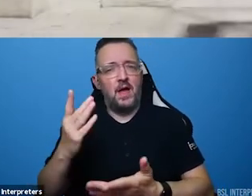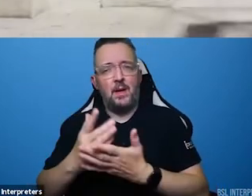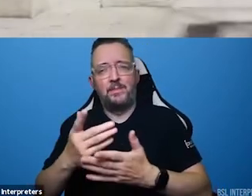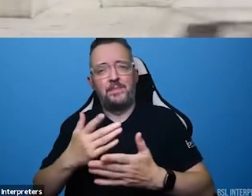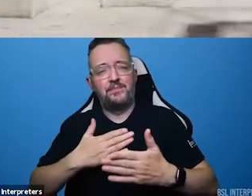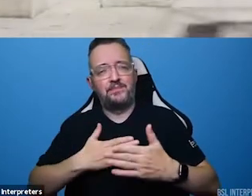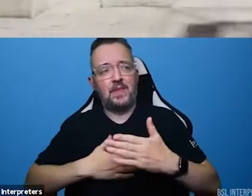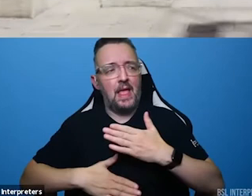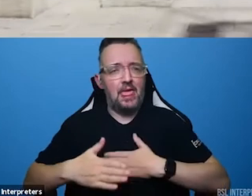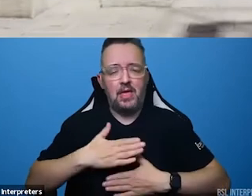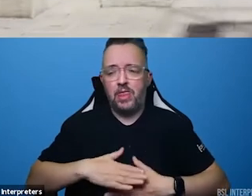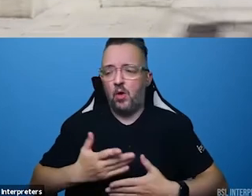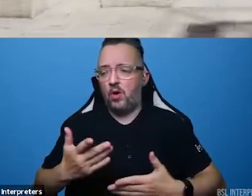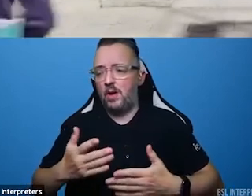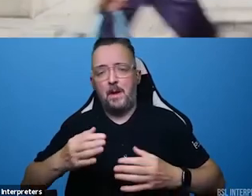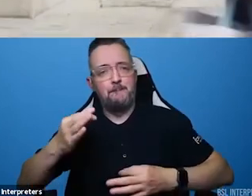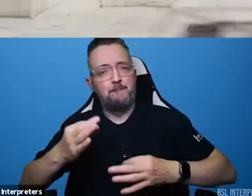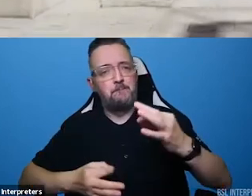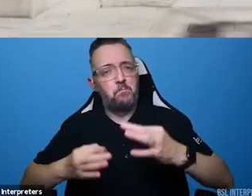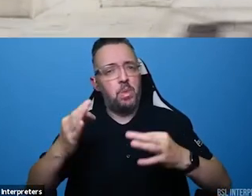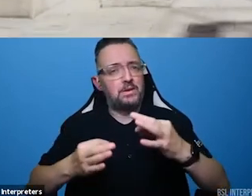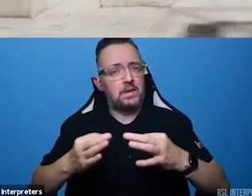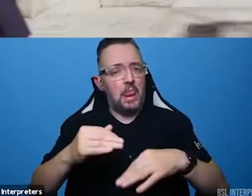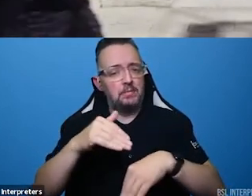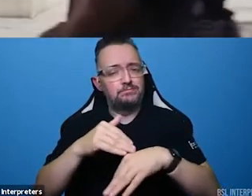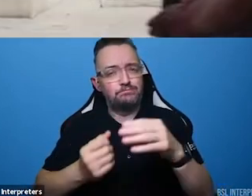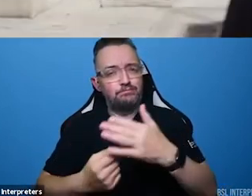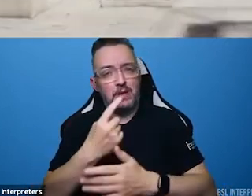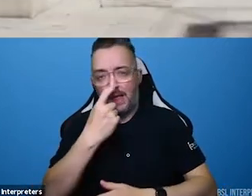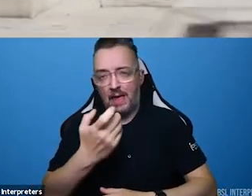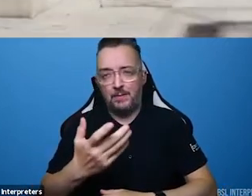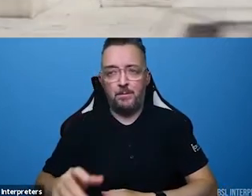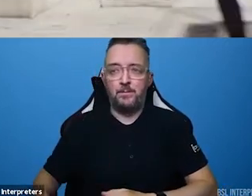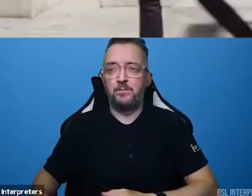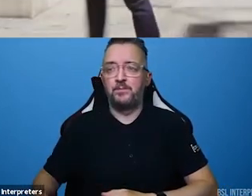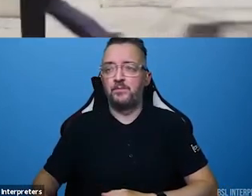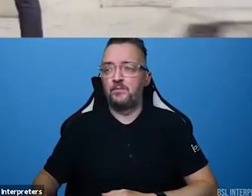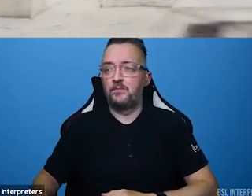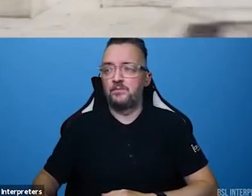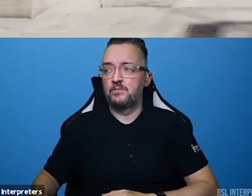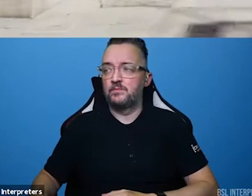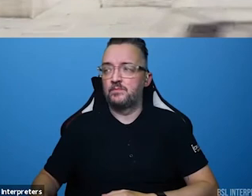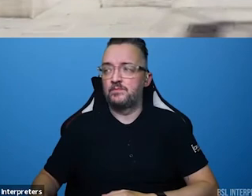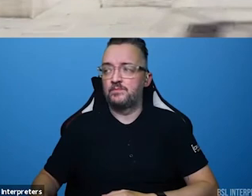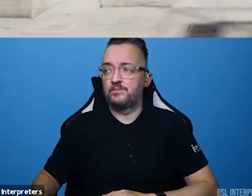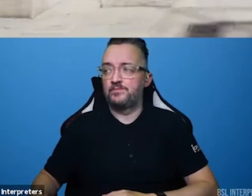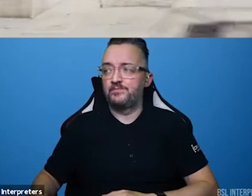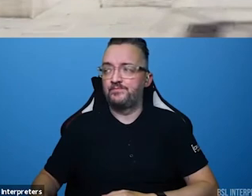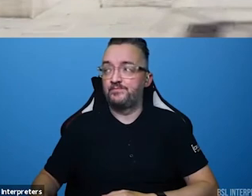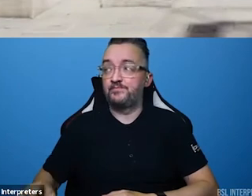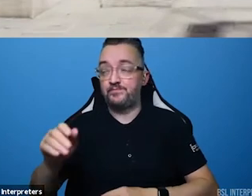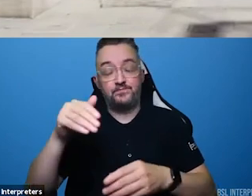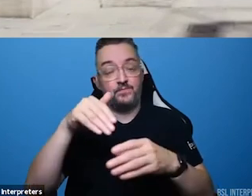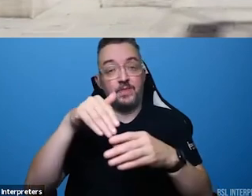aesthetic and political implications it would provoke. At the very core of a pavilion,